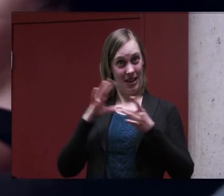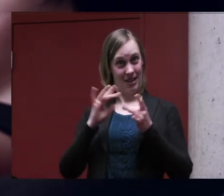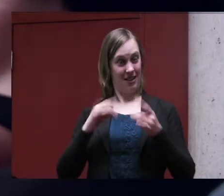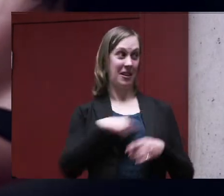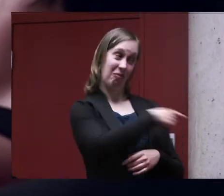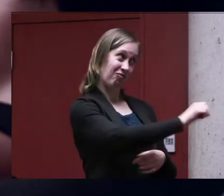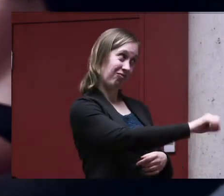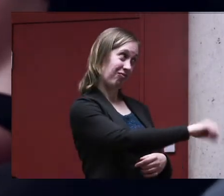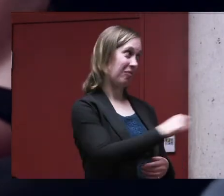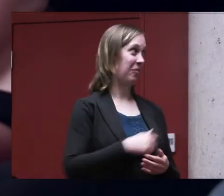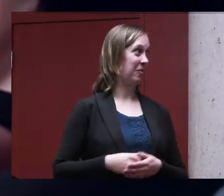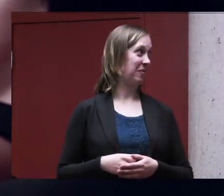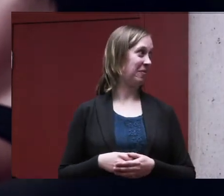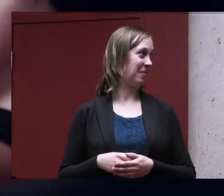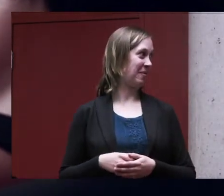Okay. Same reason.